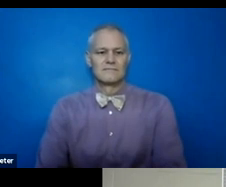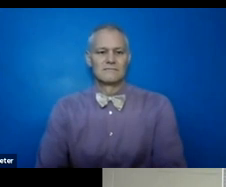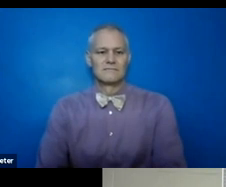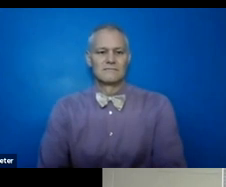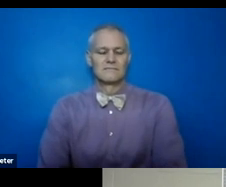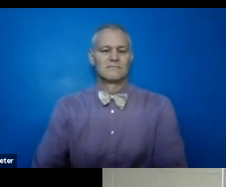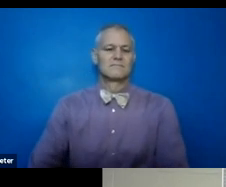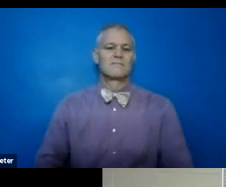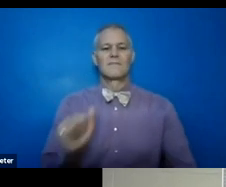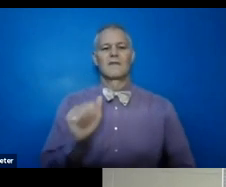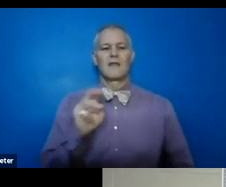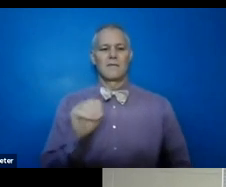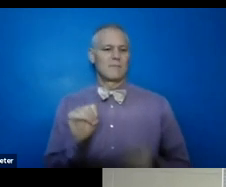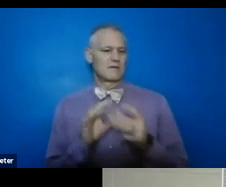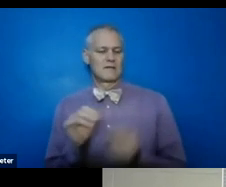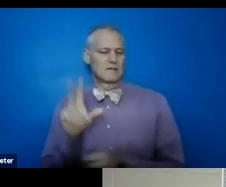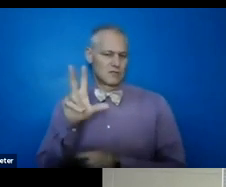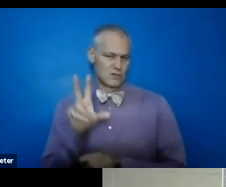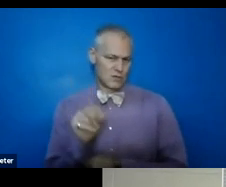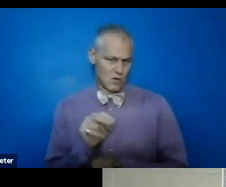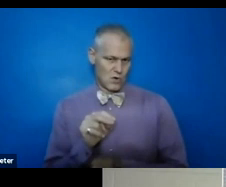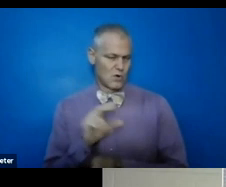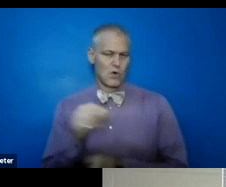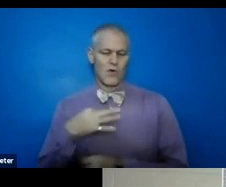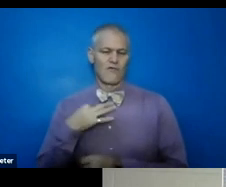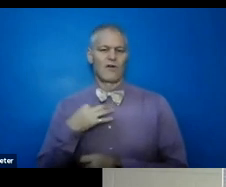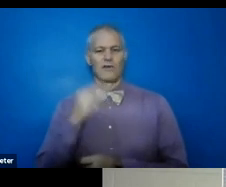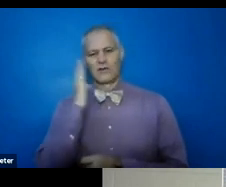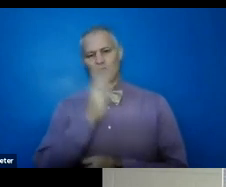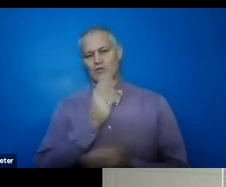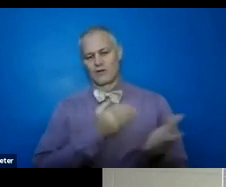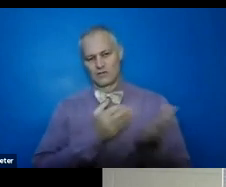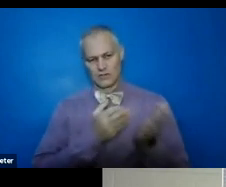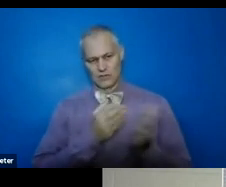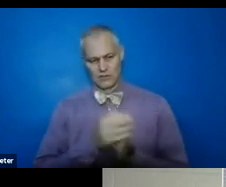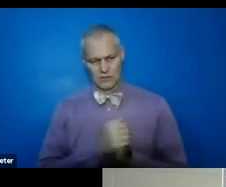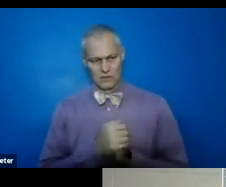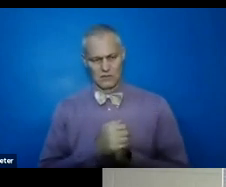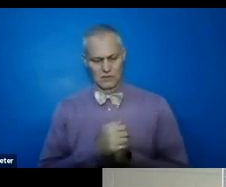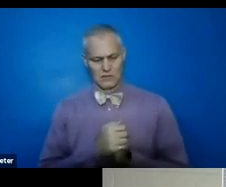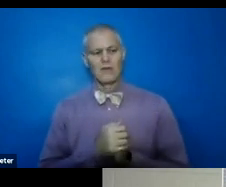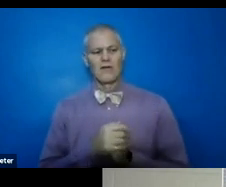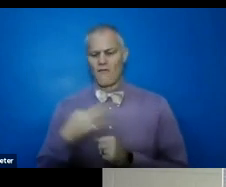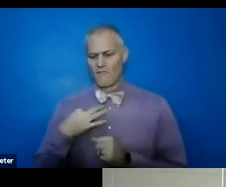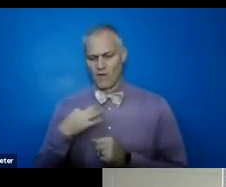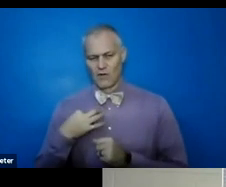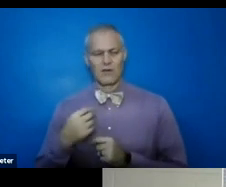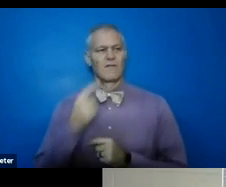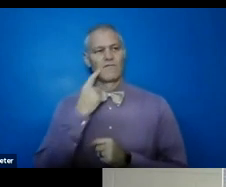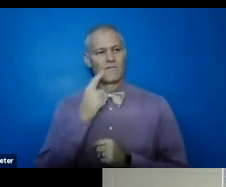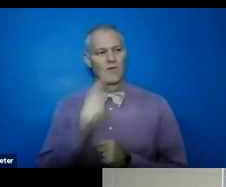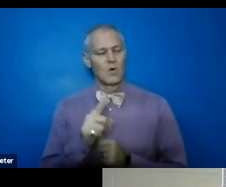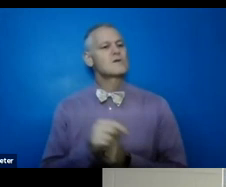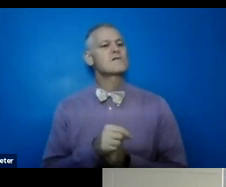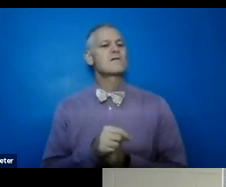We don't use volunteers in any direct service capacity. So to the extent that we use volunteers, we'll use them